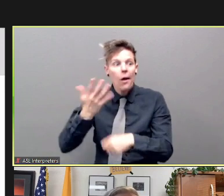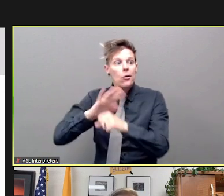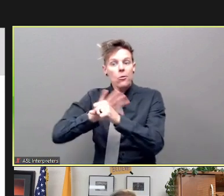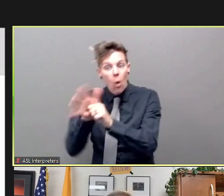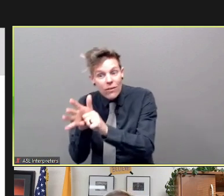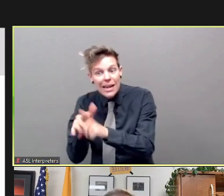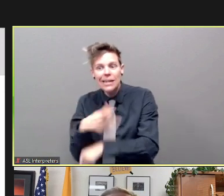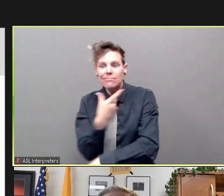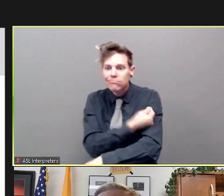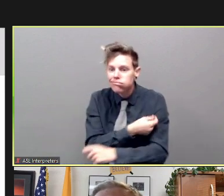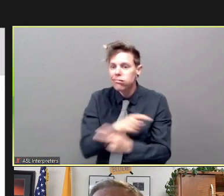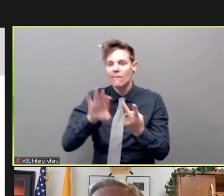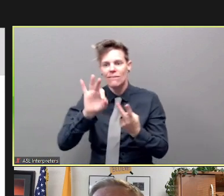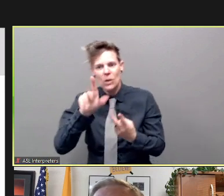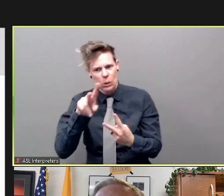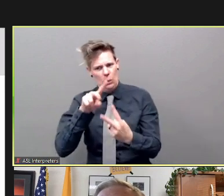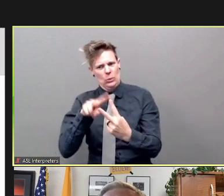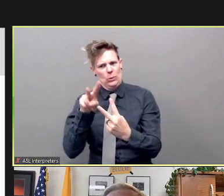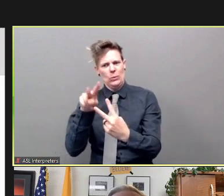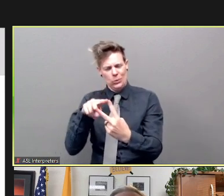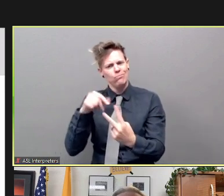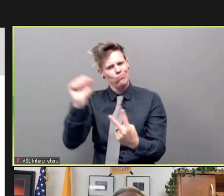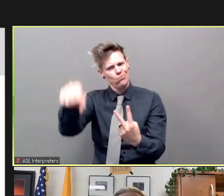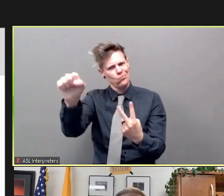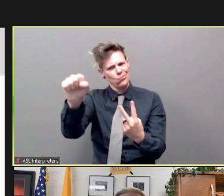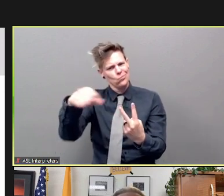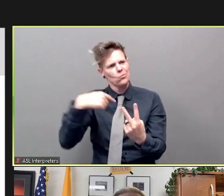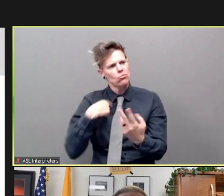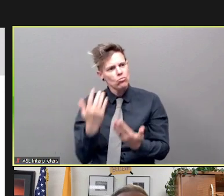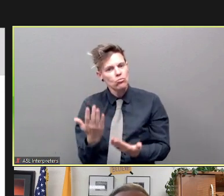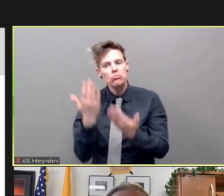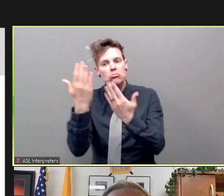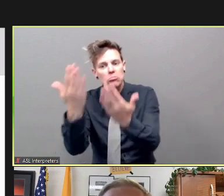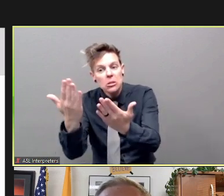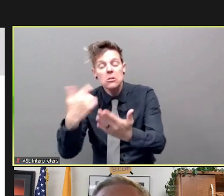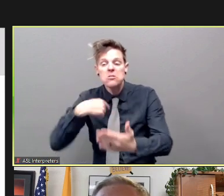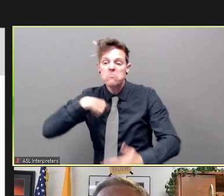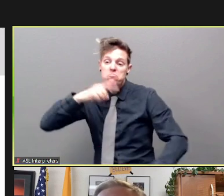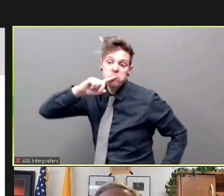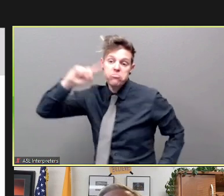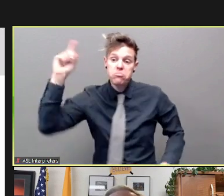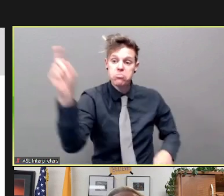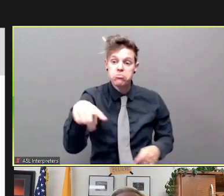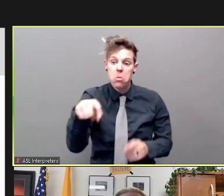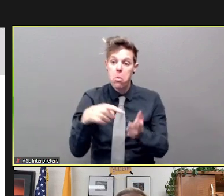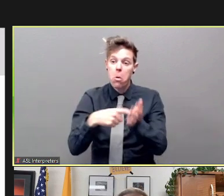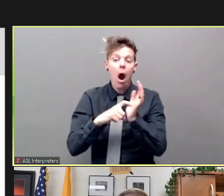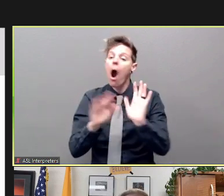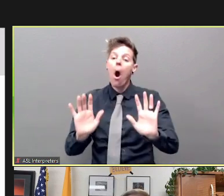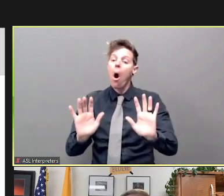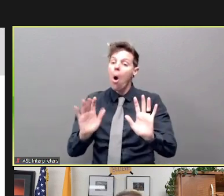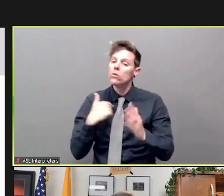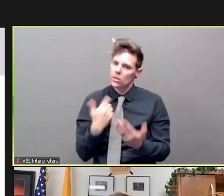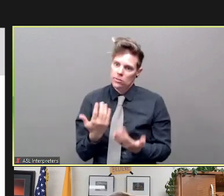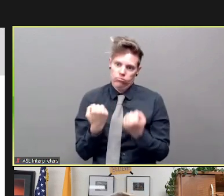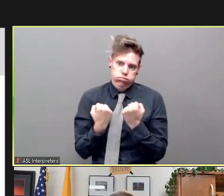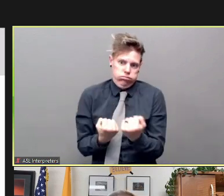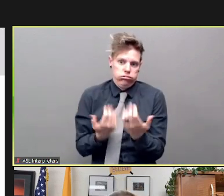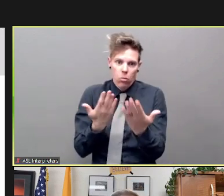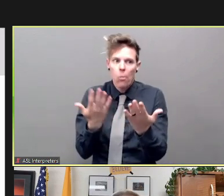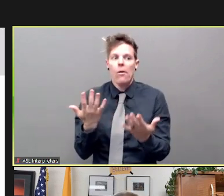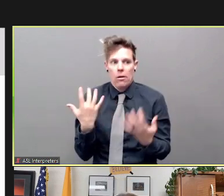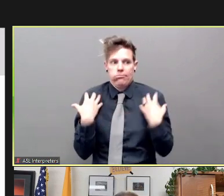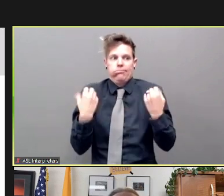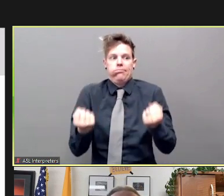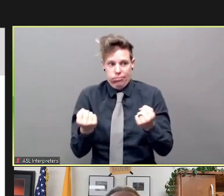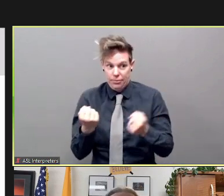required for admission to school. And then the newspapers this morning did a good job describing other ways of opting